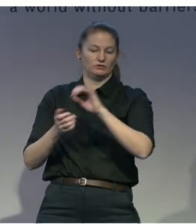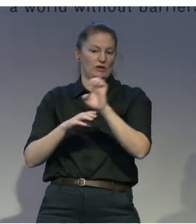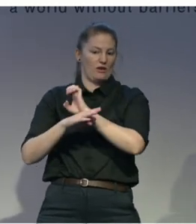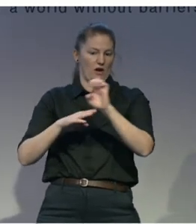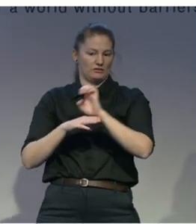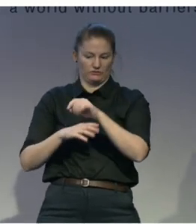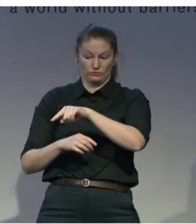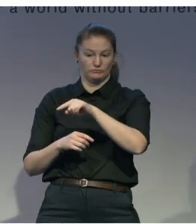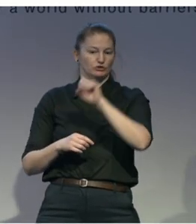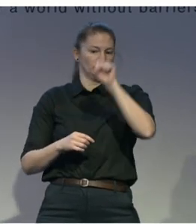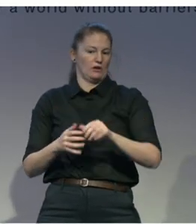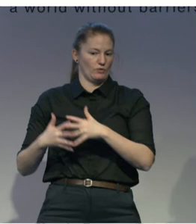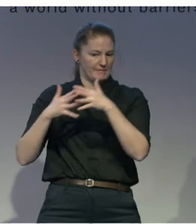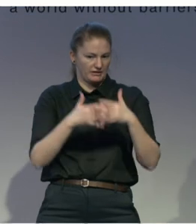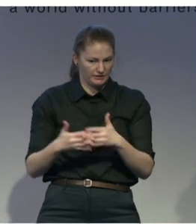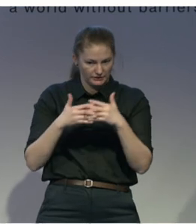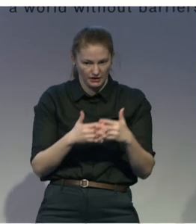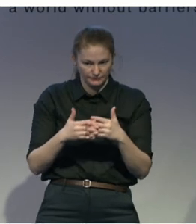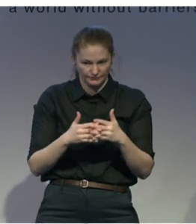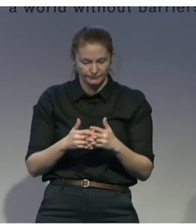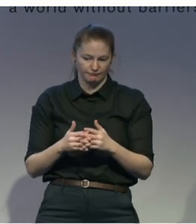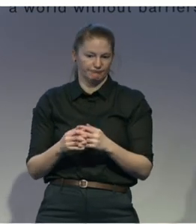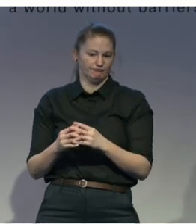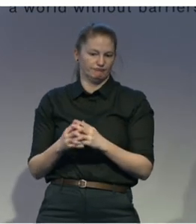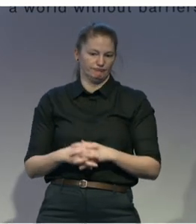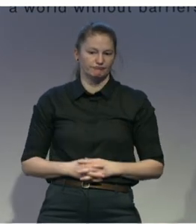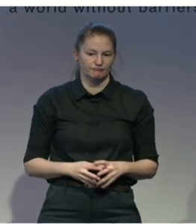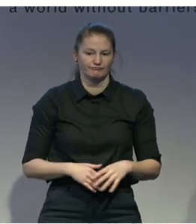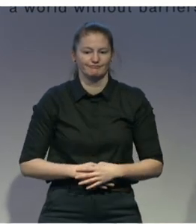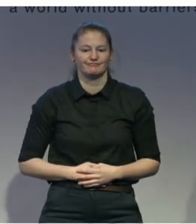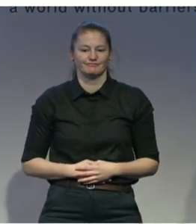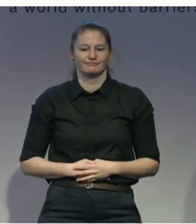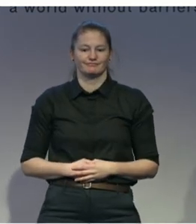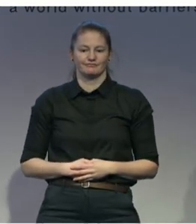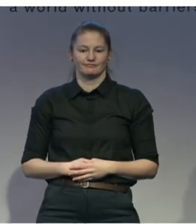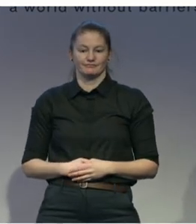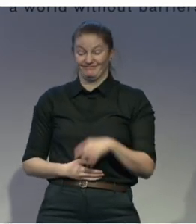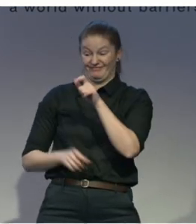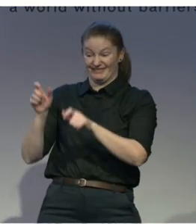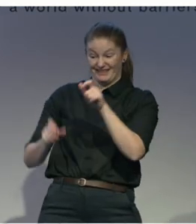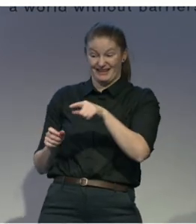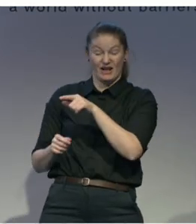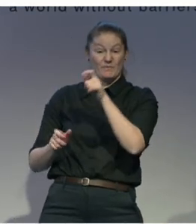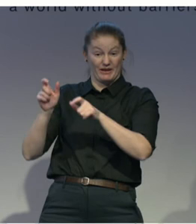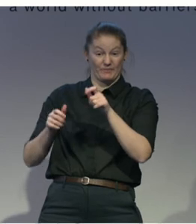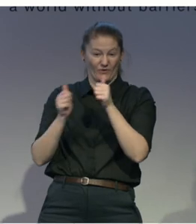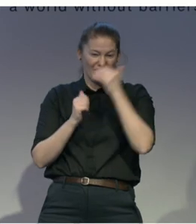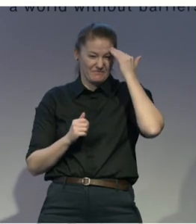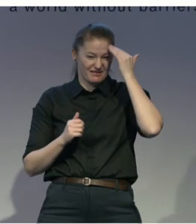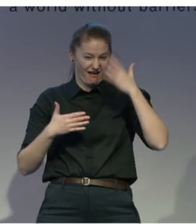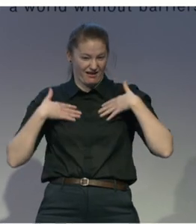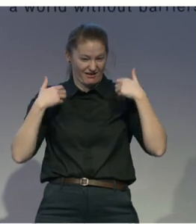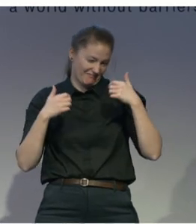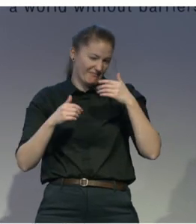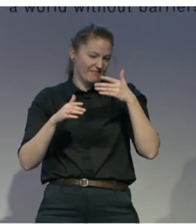formed exclusively by persons with intellectual disability. They are now the bosses. They